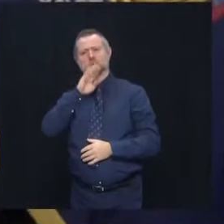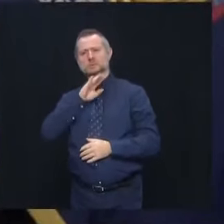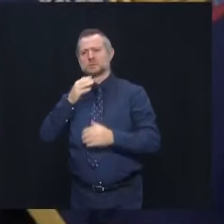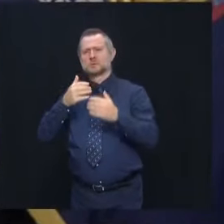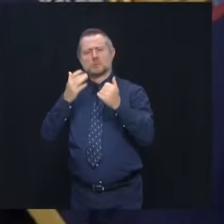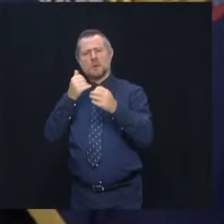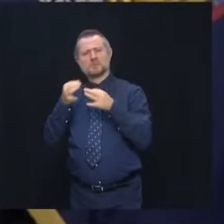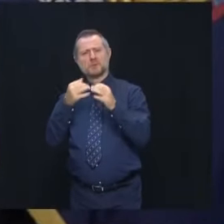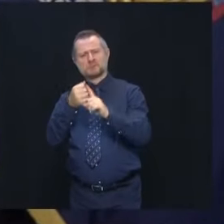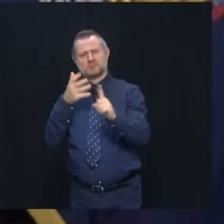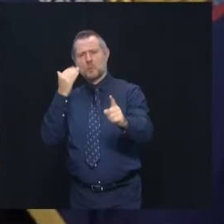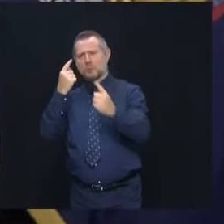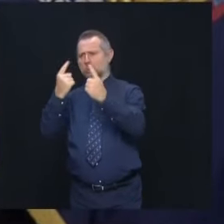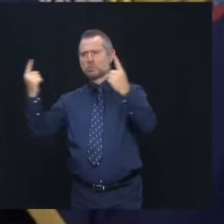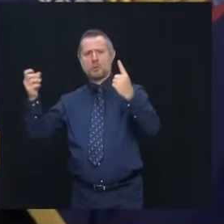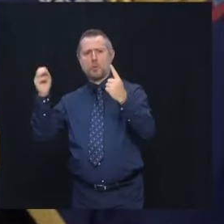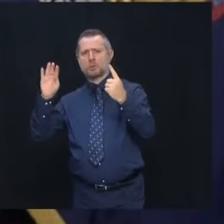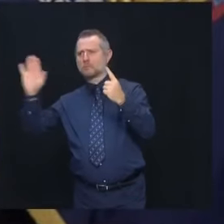them?